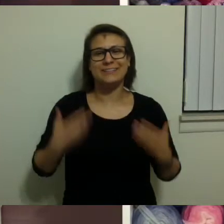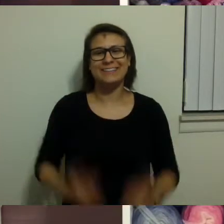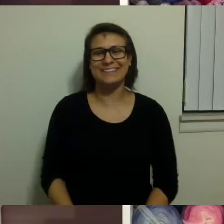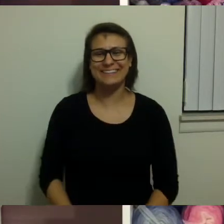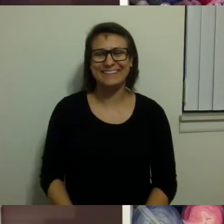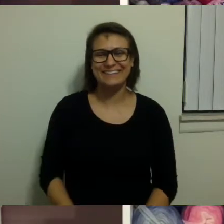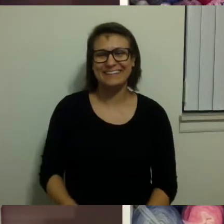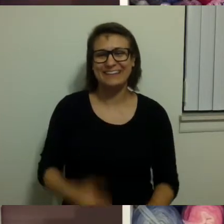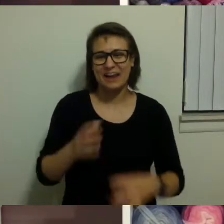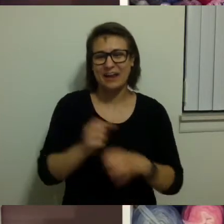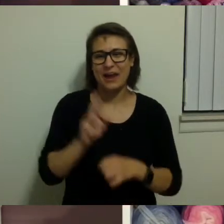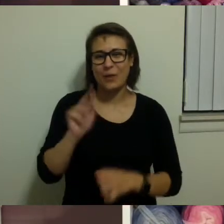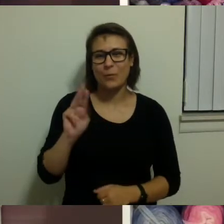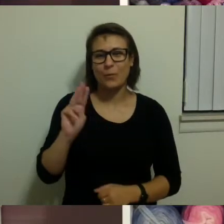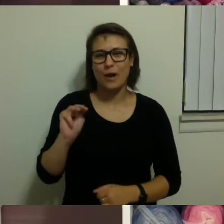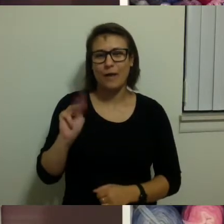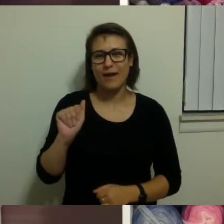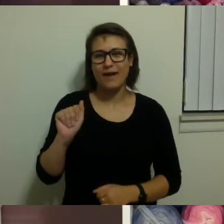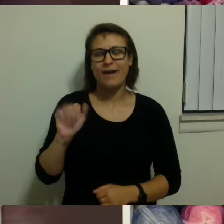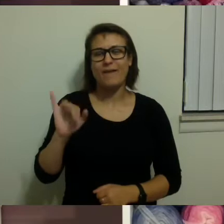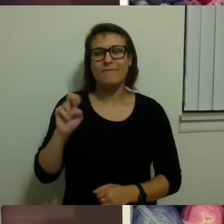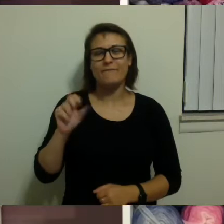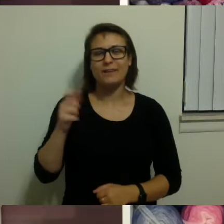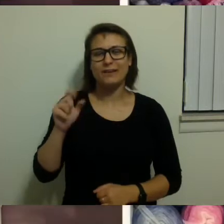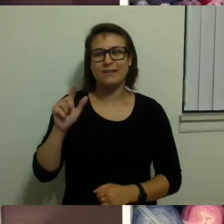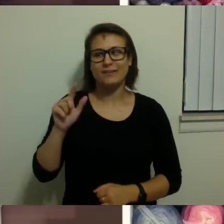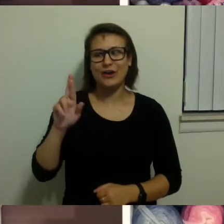I got Rauma Phenol Garn. I'm so excited.